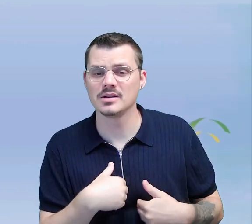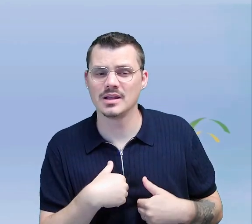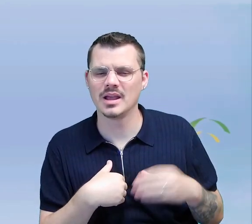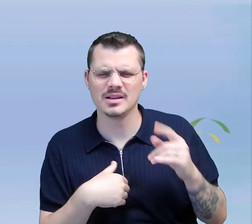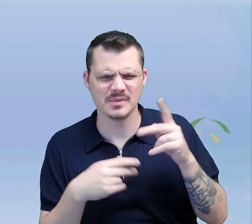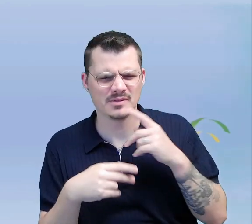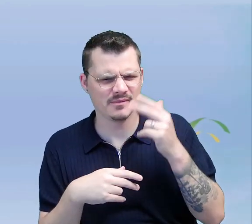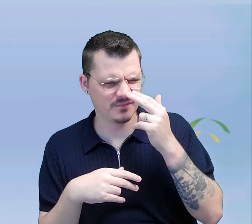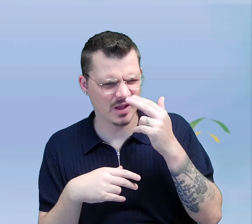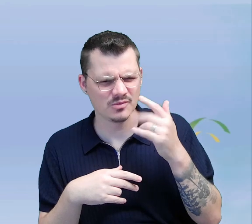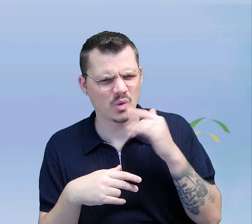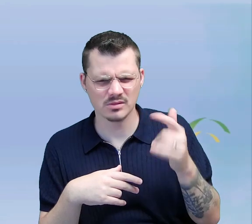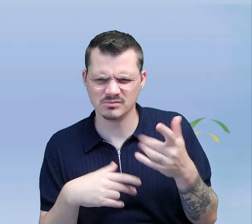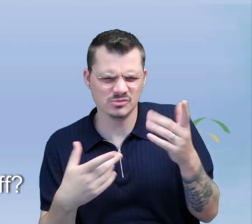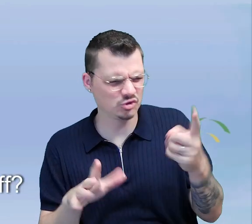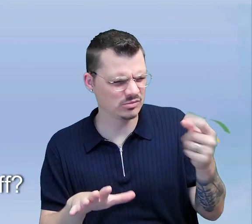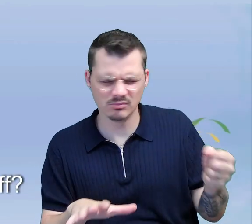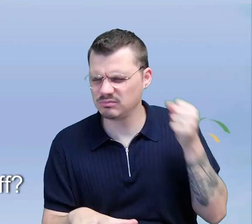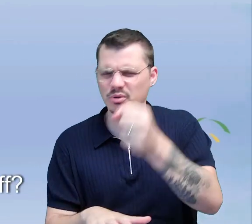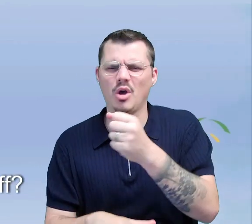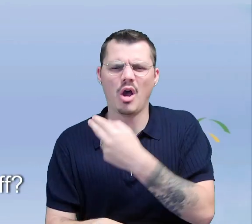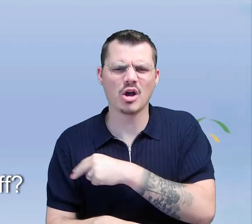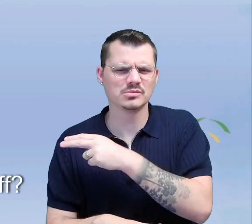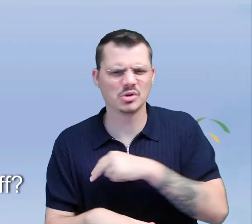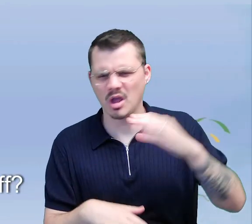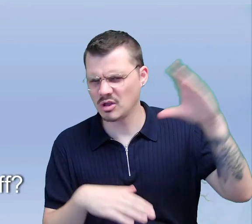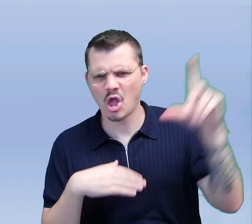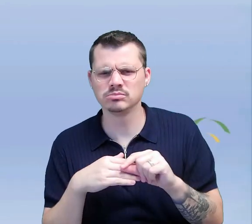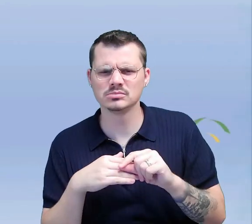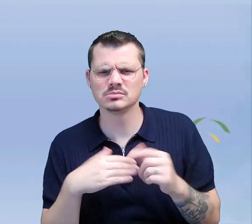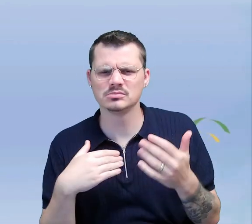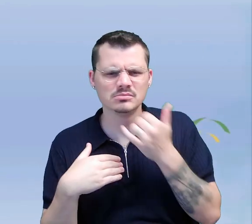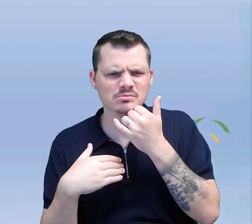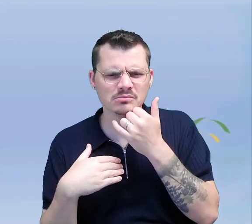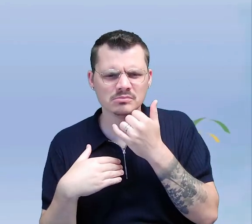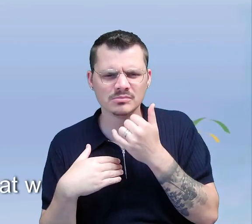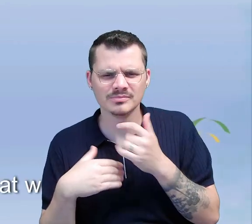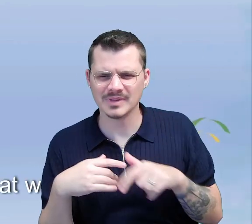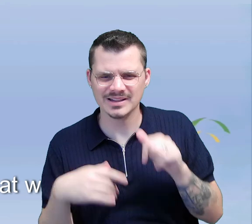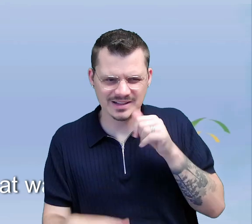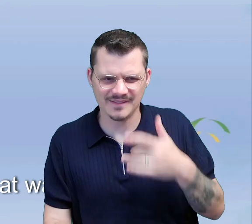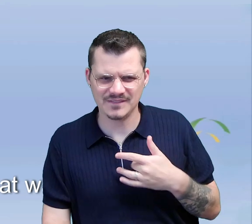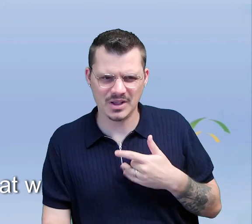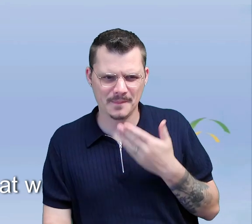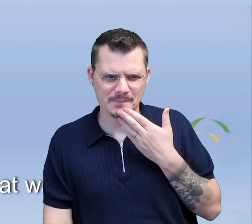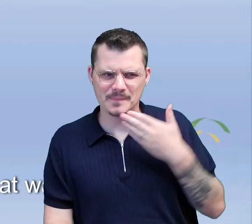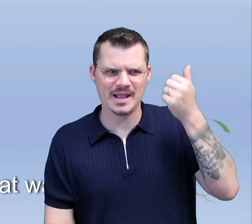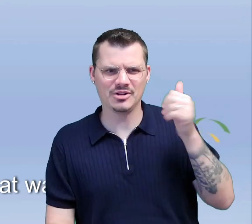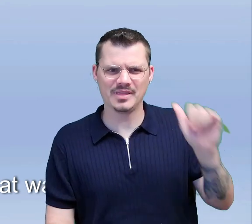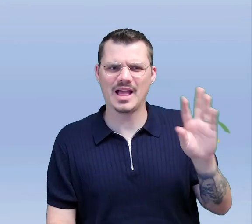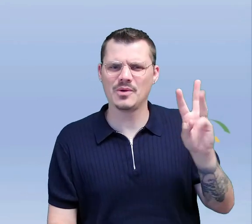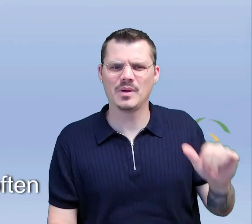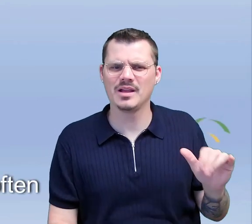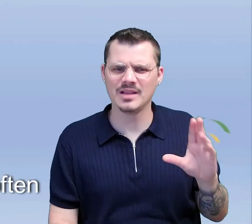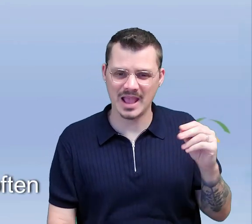kind of funny, people say, why don't you just put her in the hospital and yank it off? And I'm like, doesn't feel any better when you do it that